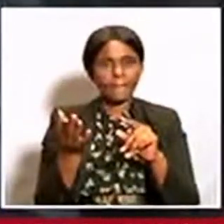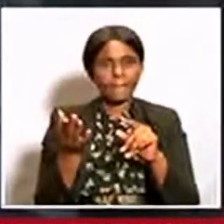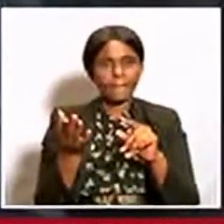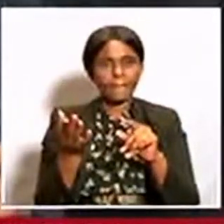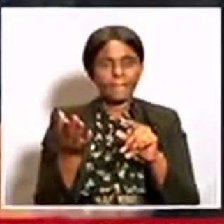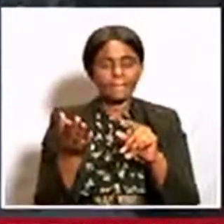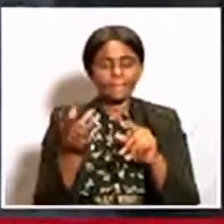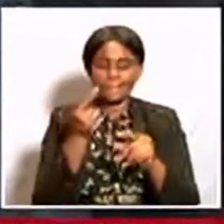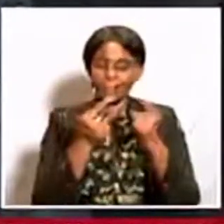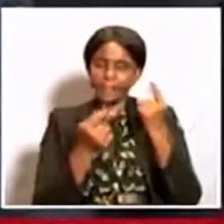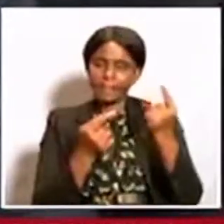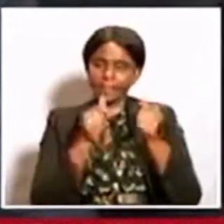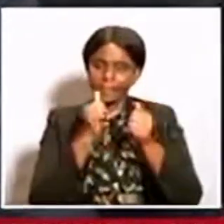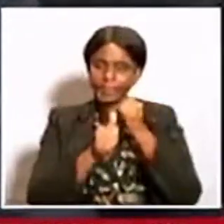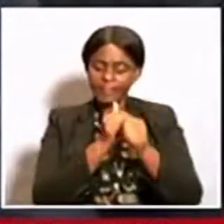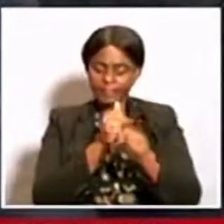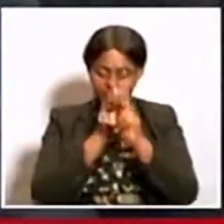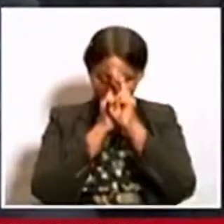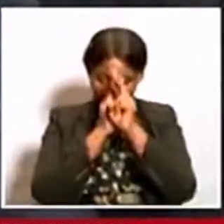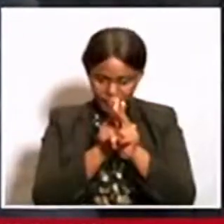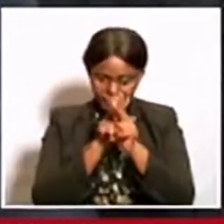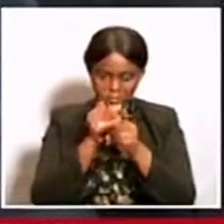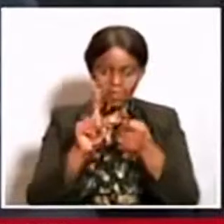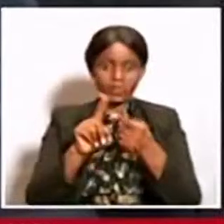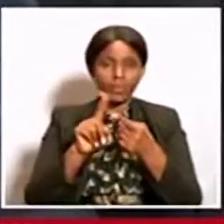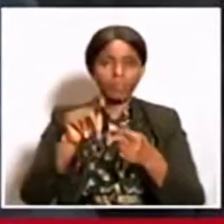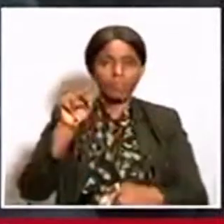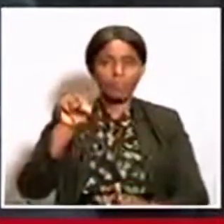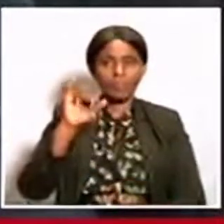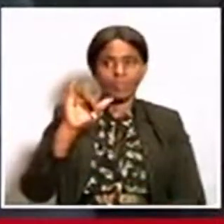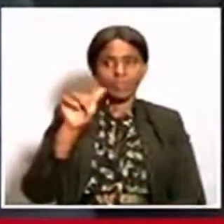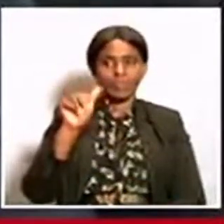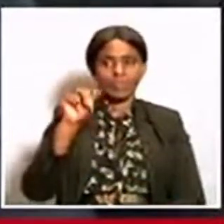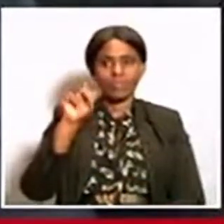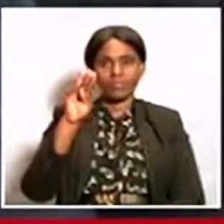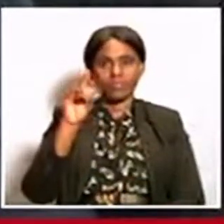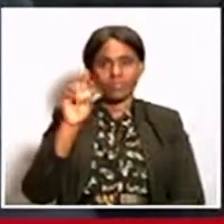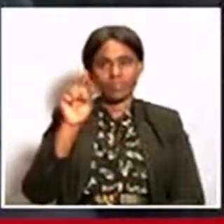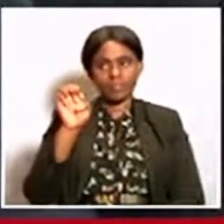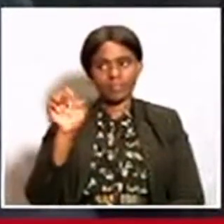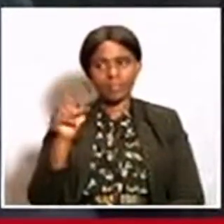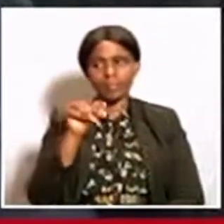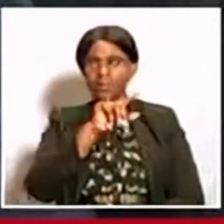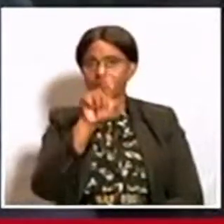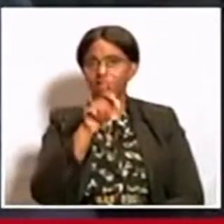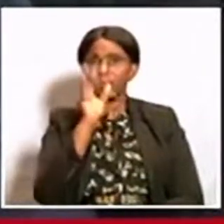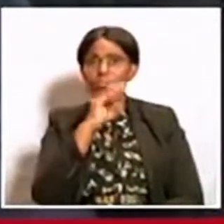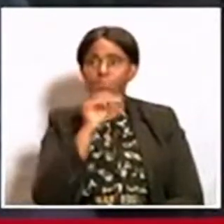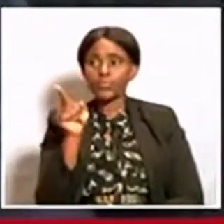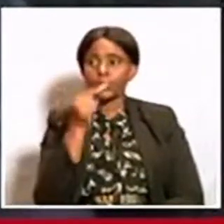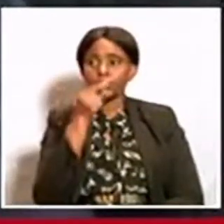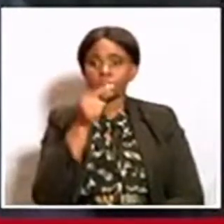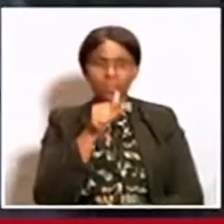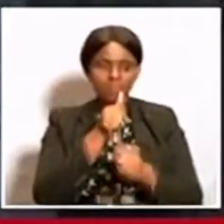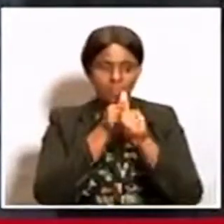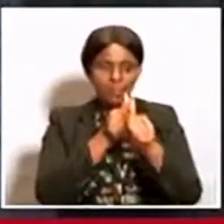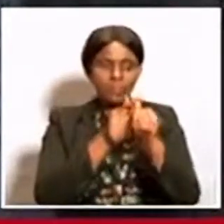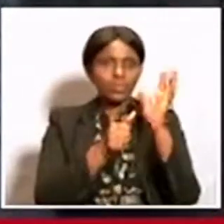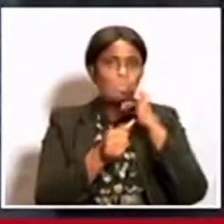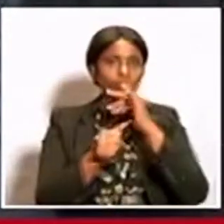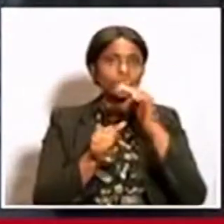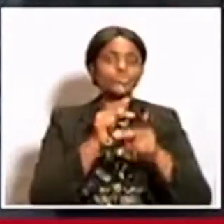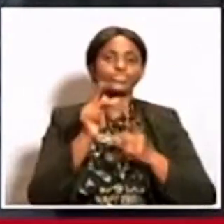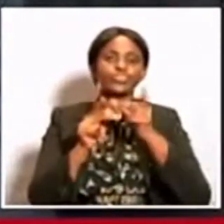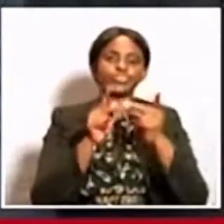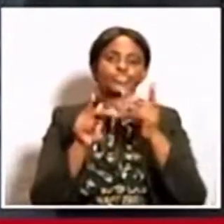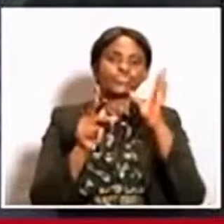the one which Honorable Nyambose had asked, you have said you followed the